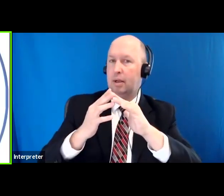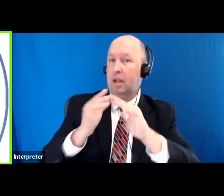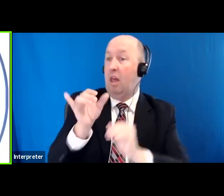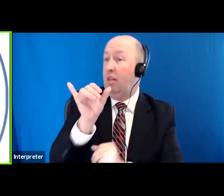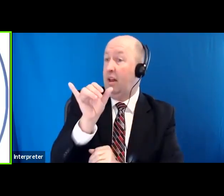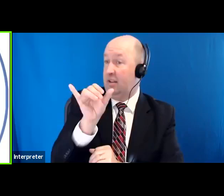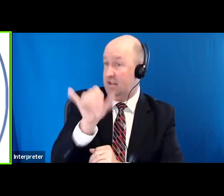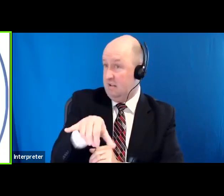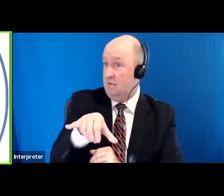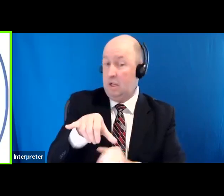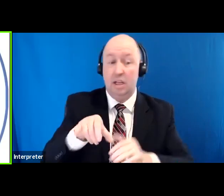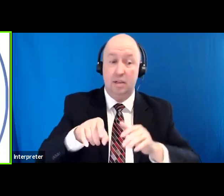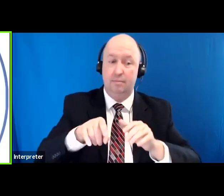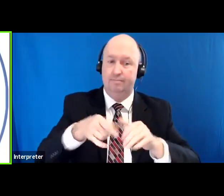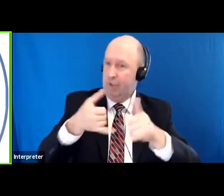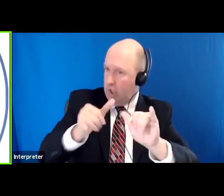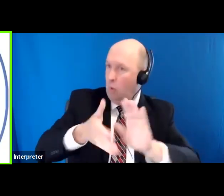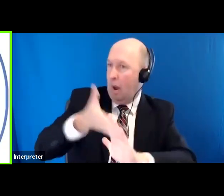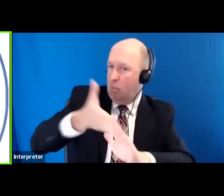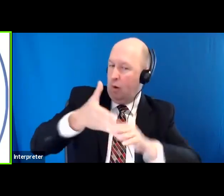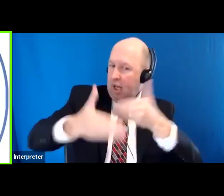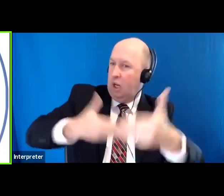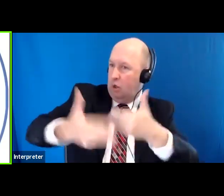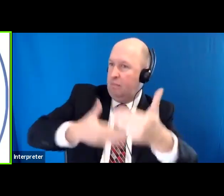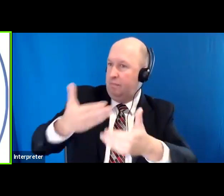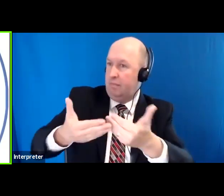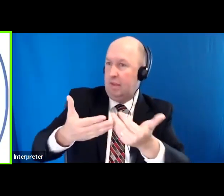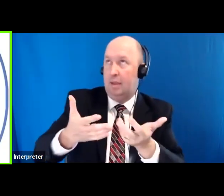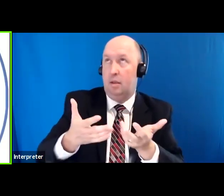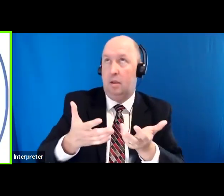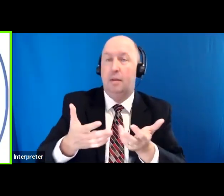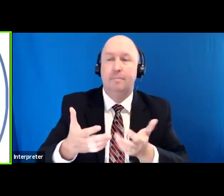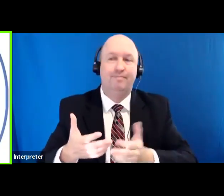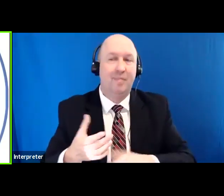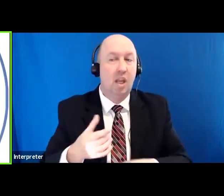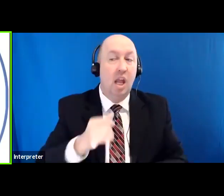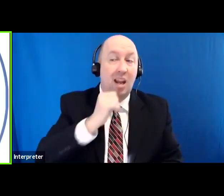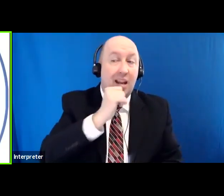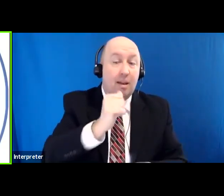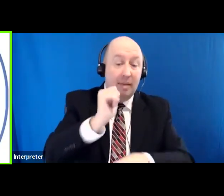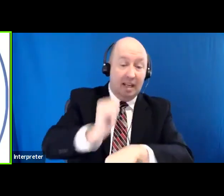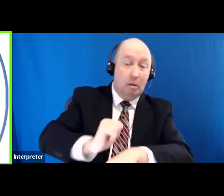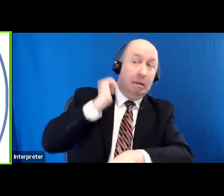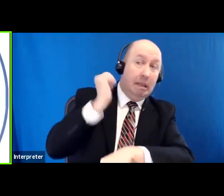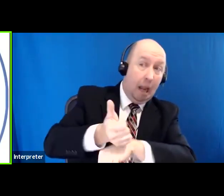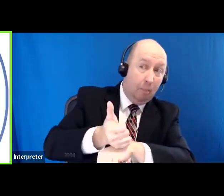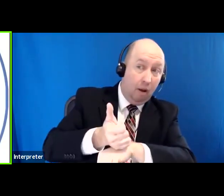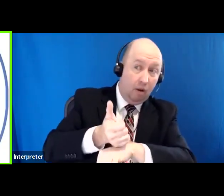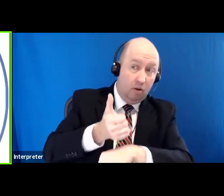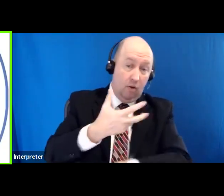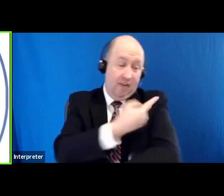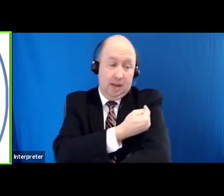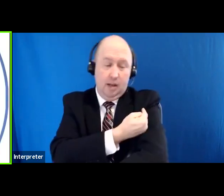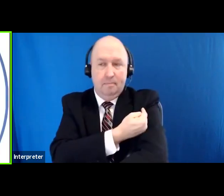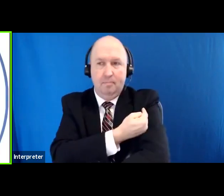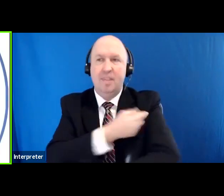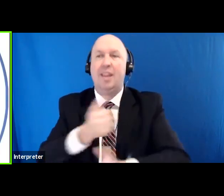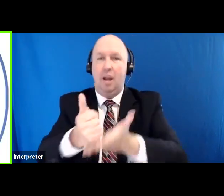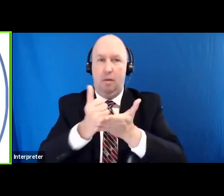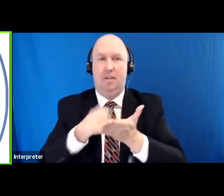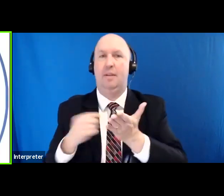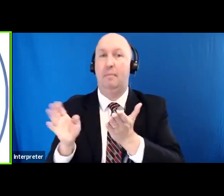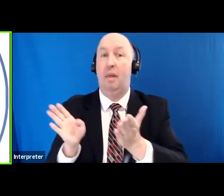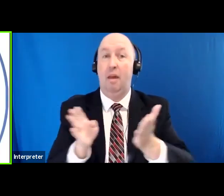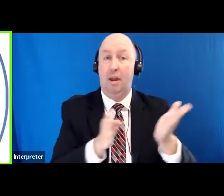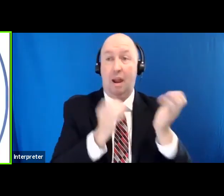still operational. That does not set you up to get a vaccine. What that is doing is allowing us to plan how many